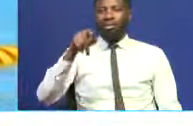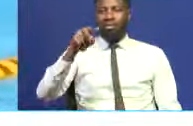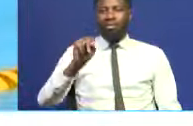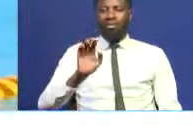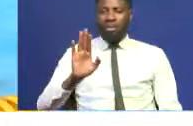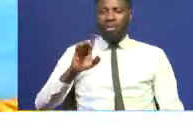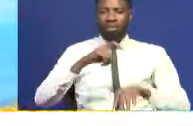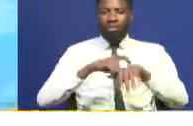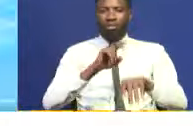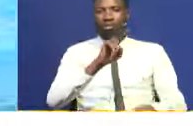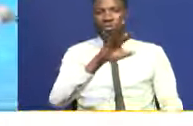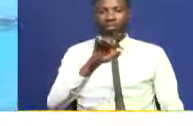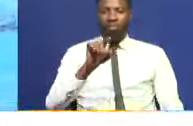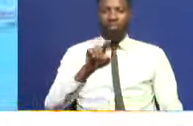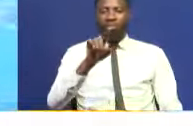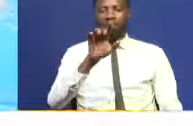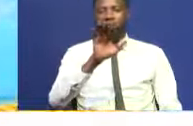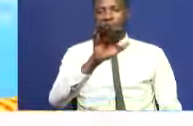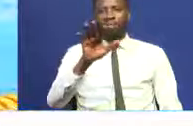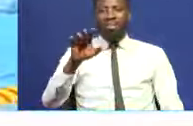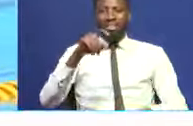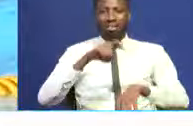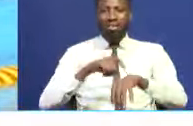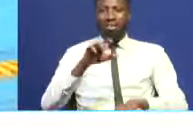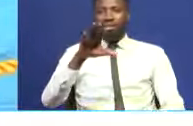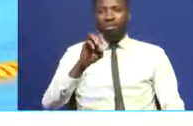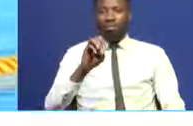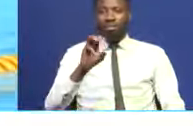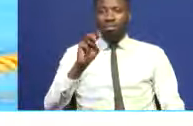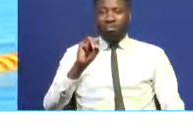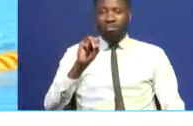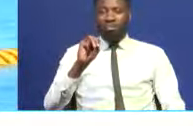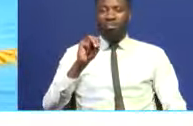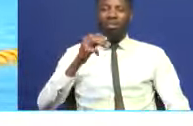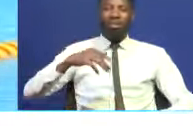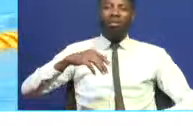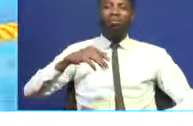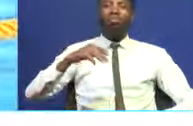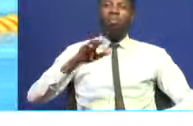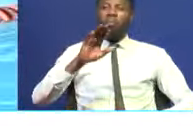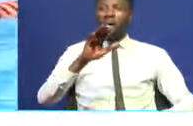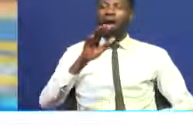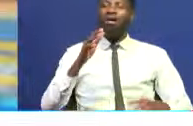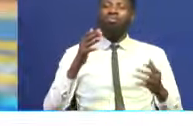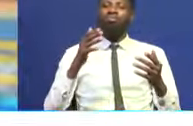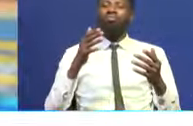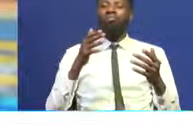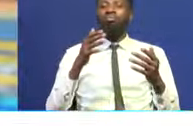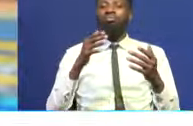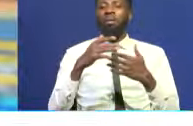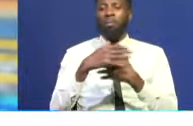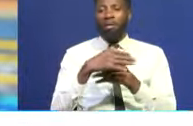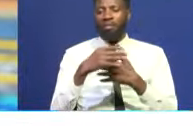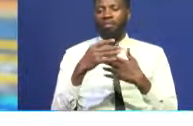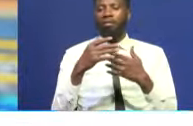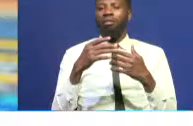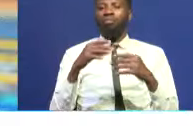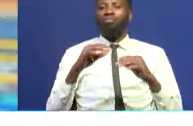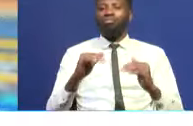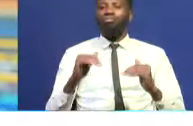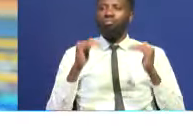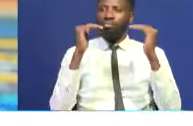clocked 25.55 seconds in the 50 meters butterfly category to qualify. Our own,